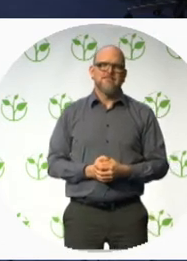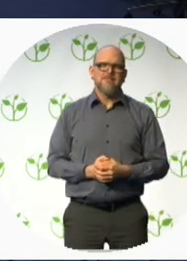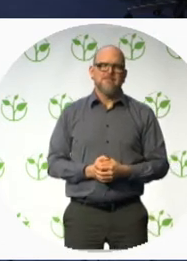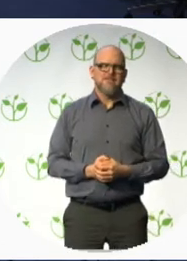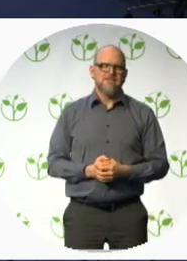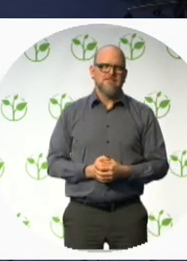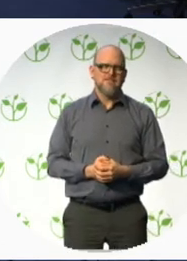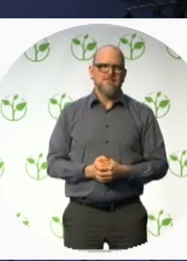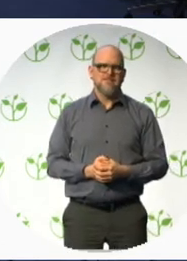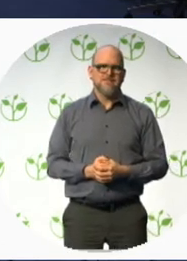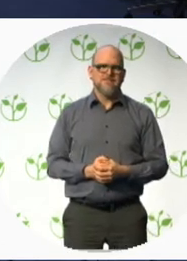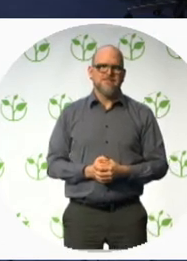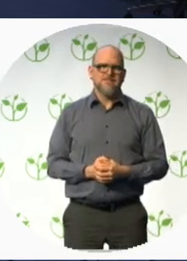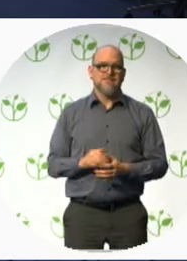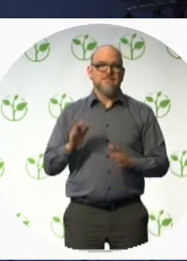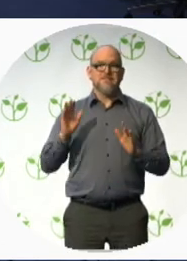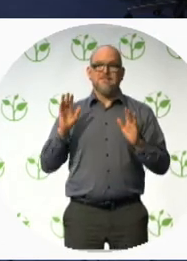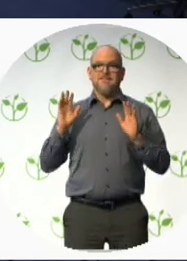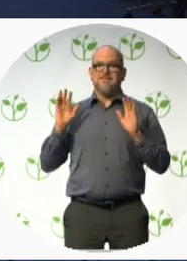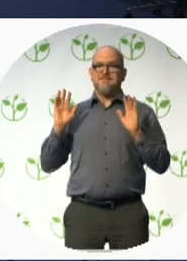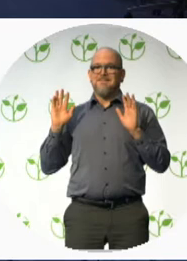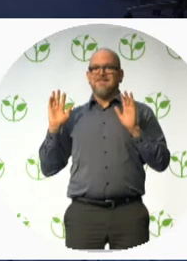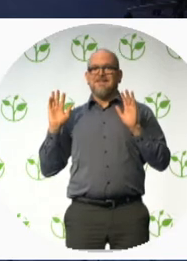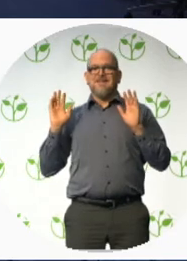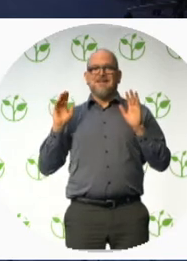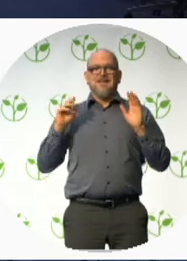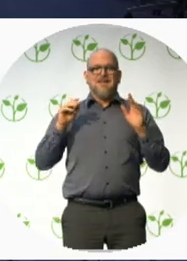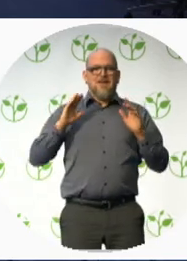Can you wire money into my bank account?